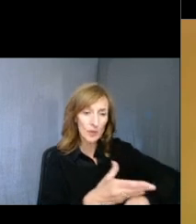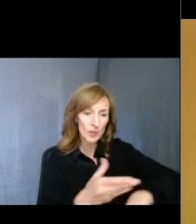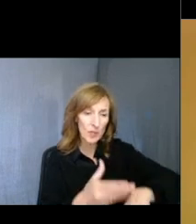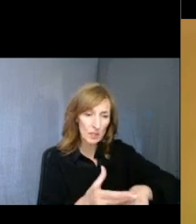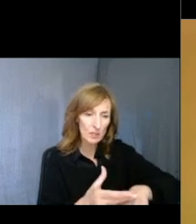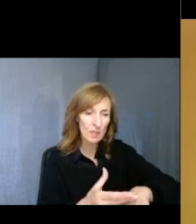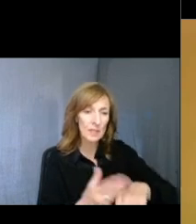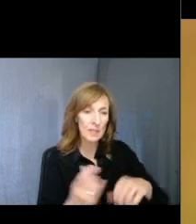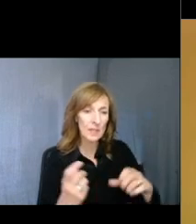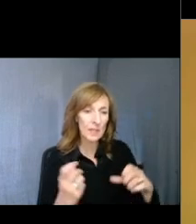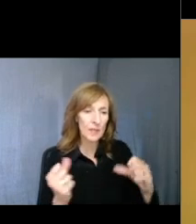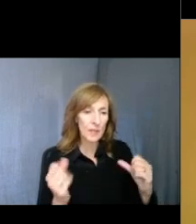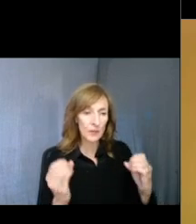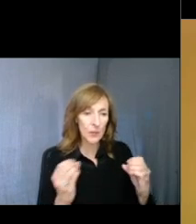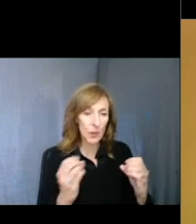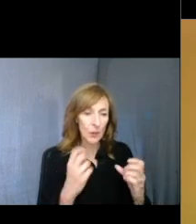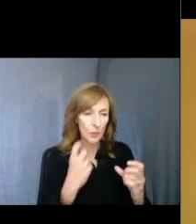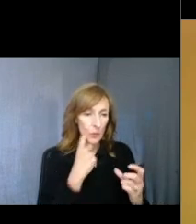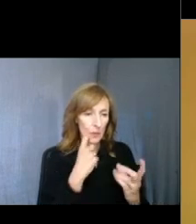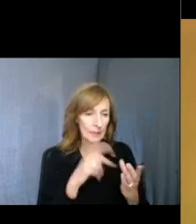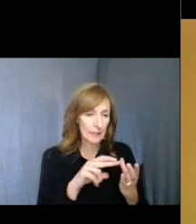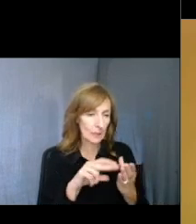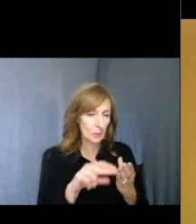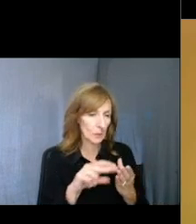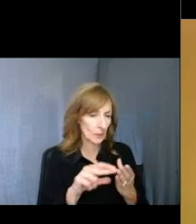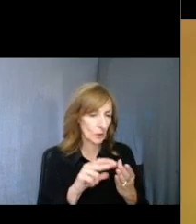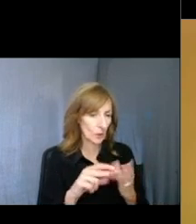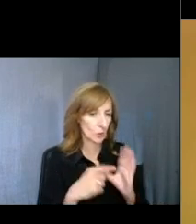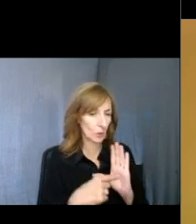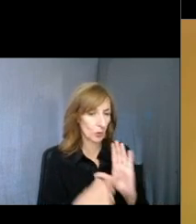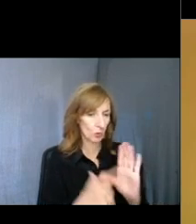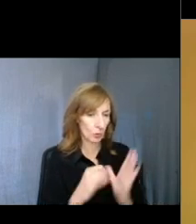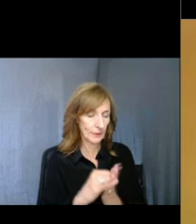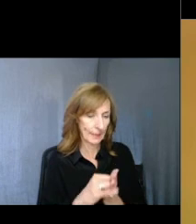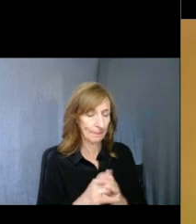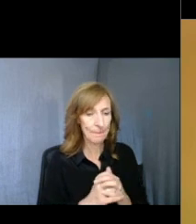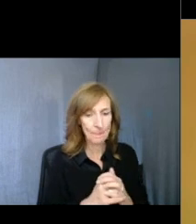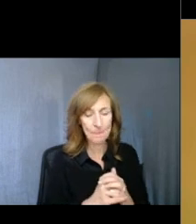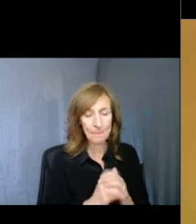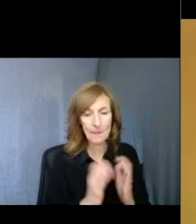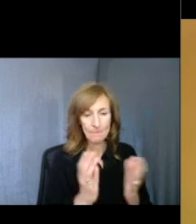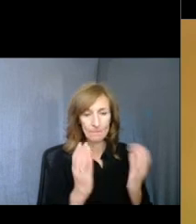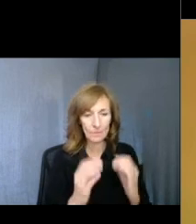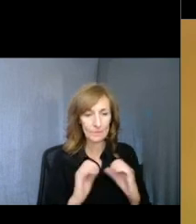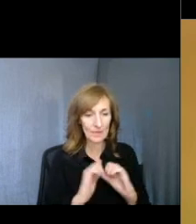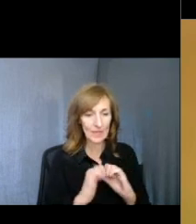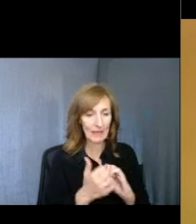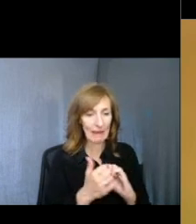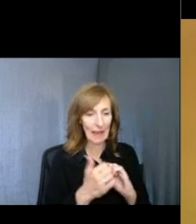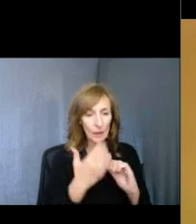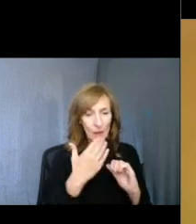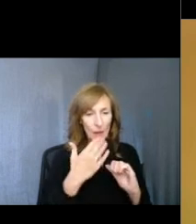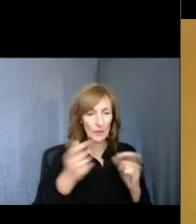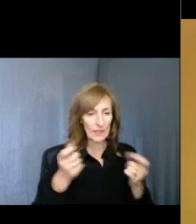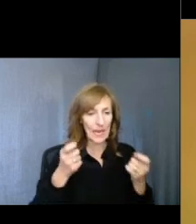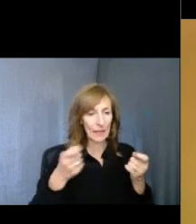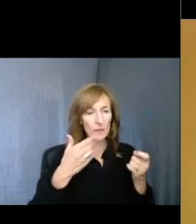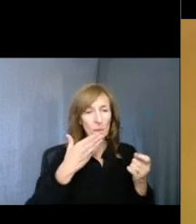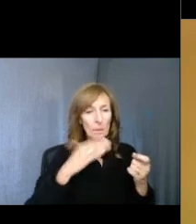comparisons. All right, next one. Yeah. How to handle bad constipation with chronic kidney